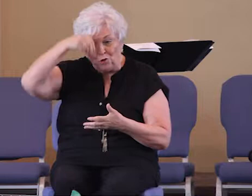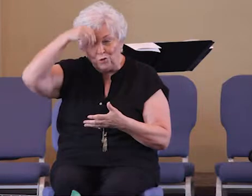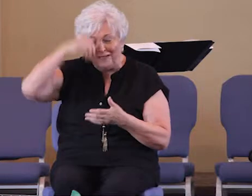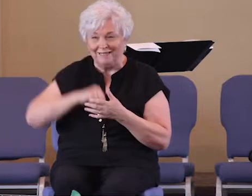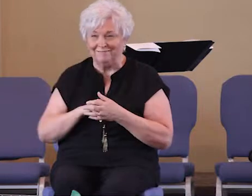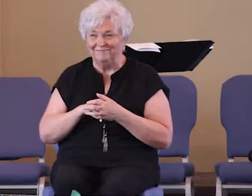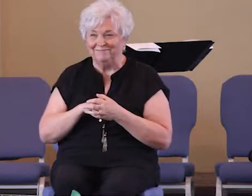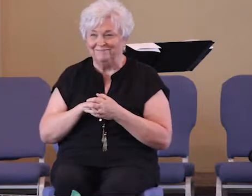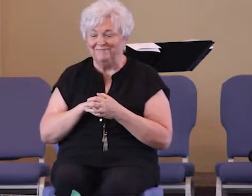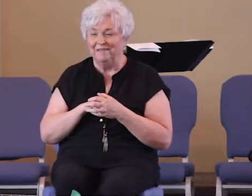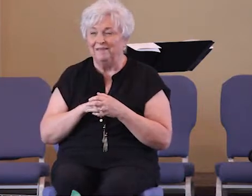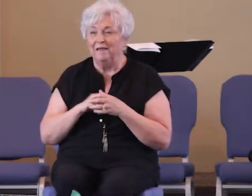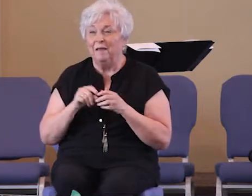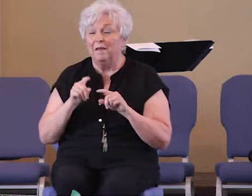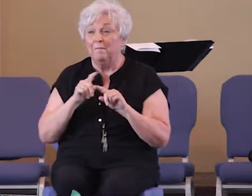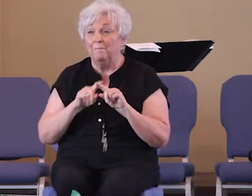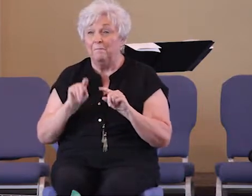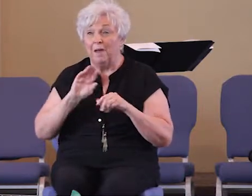But that we all need to learn.